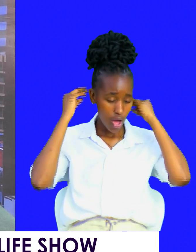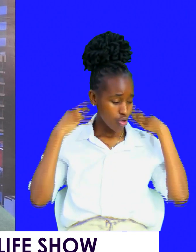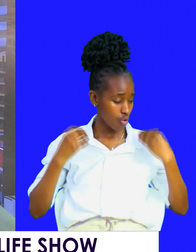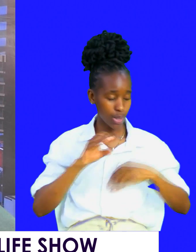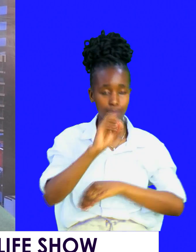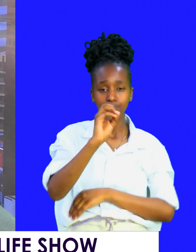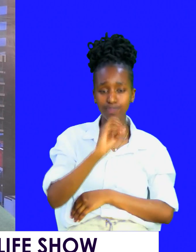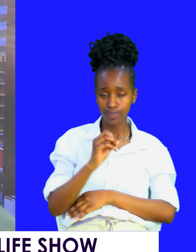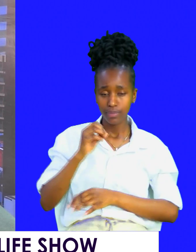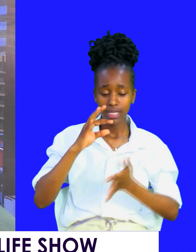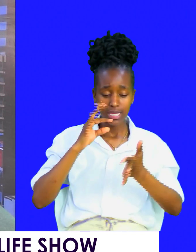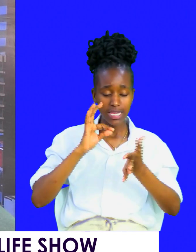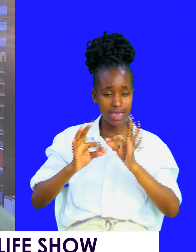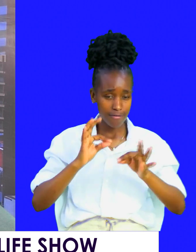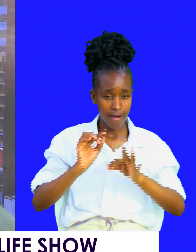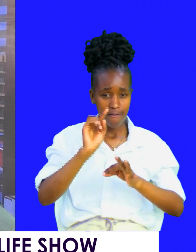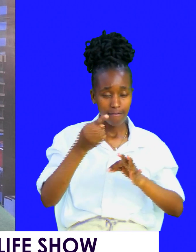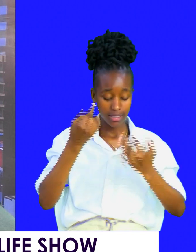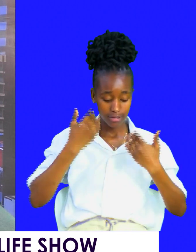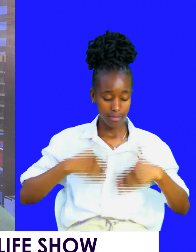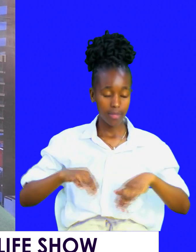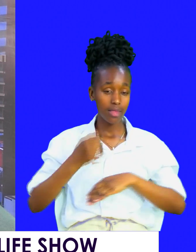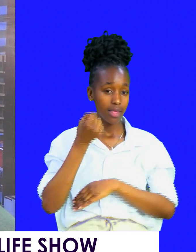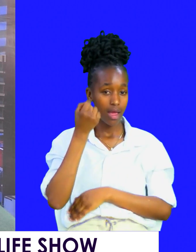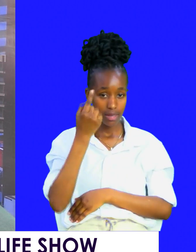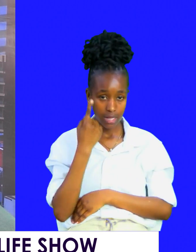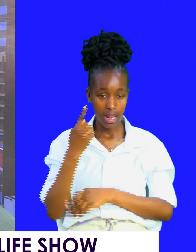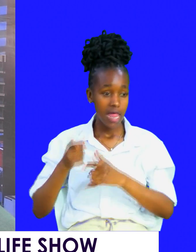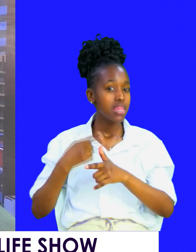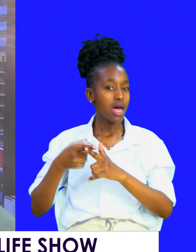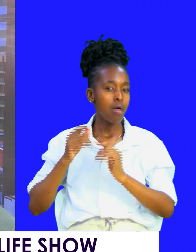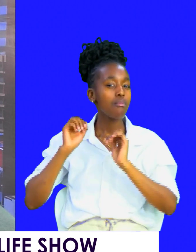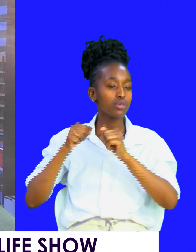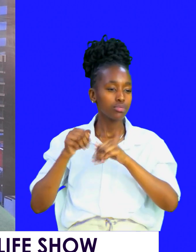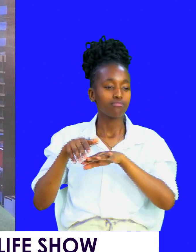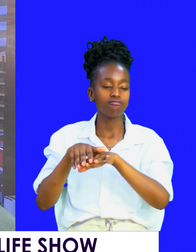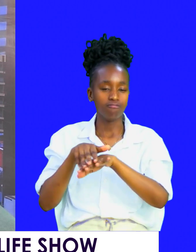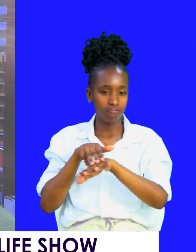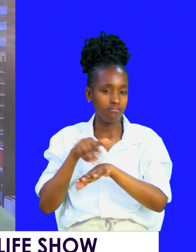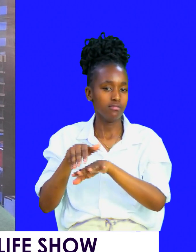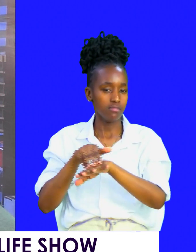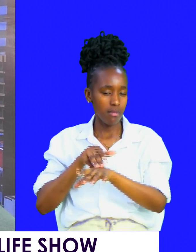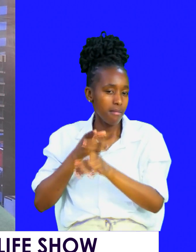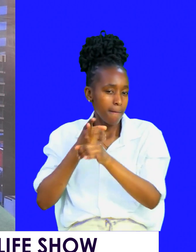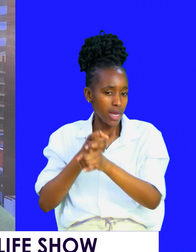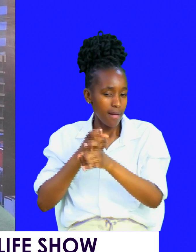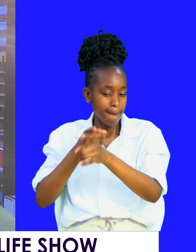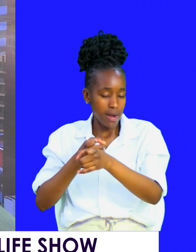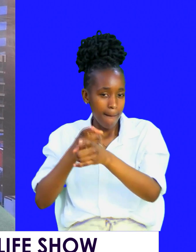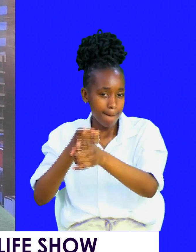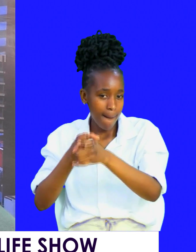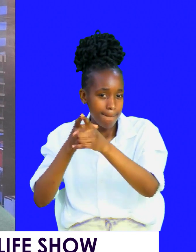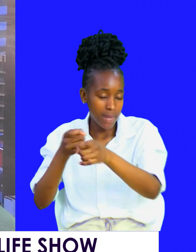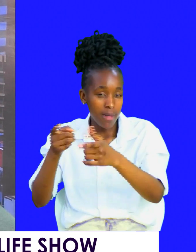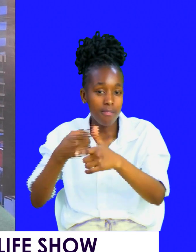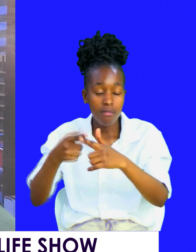that understanding that I may slowly attack you. I may slowly attack you and bring you down. You